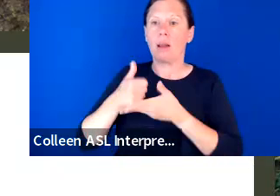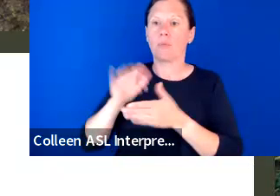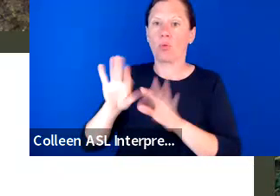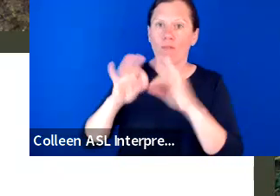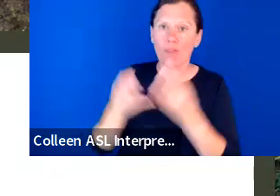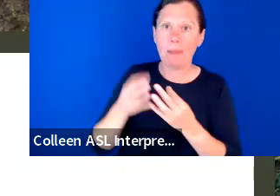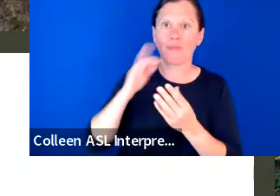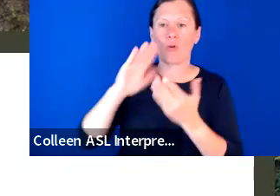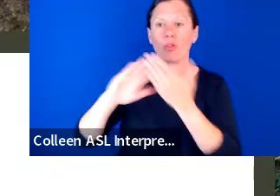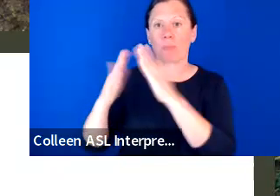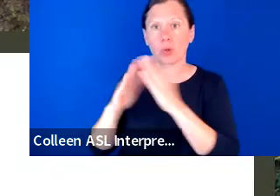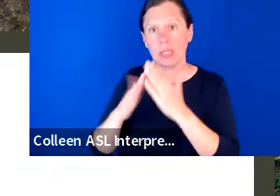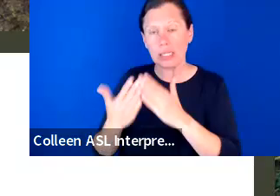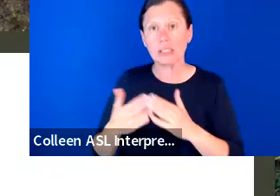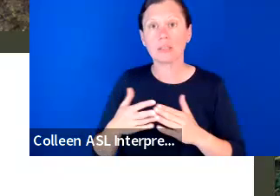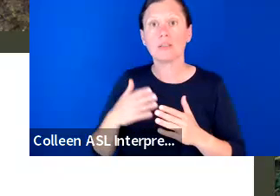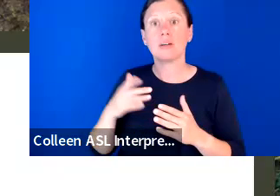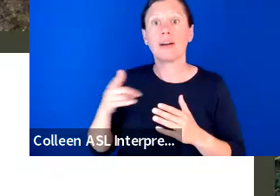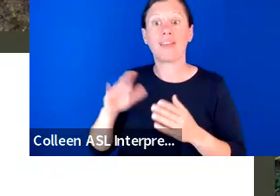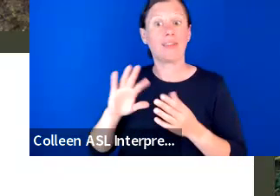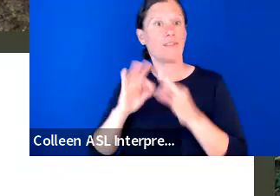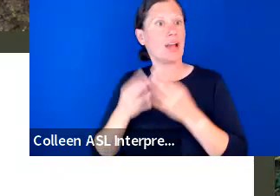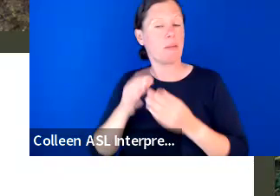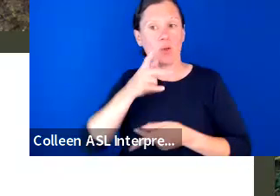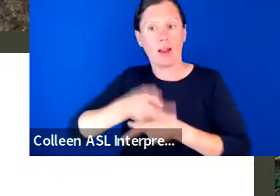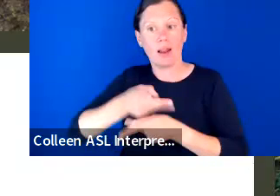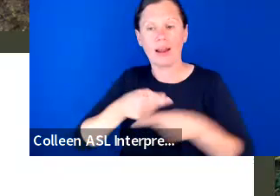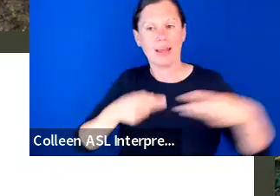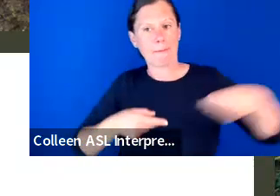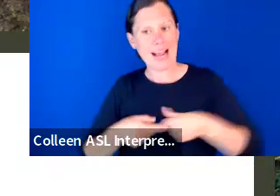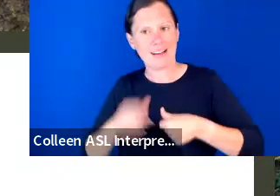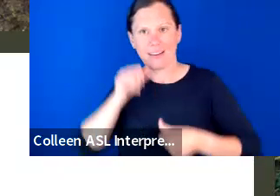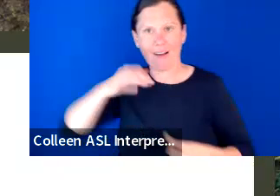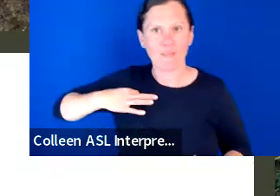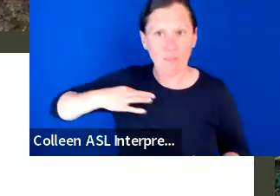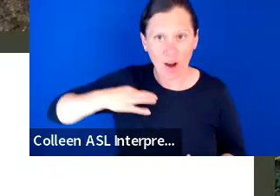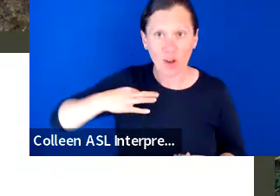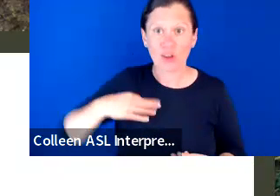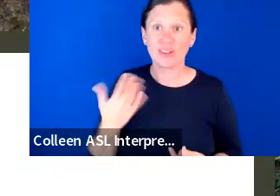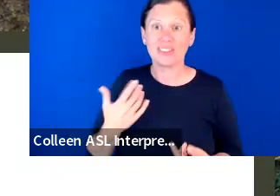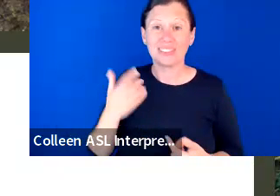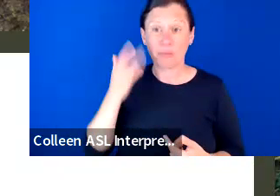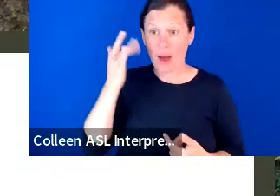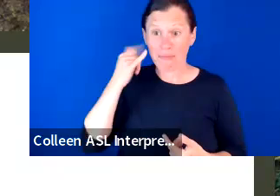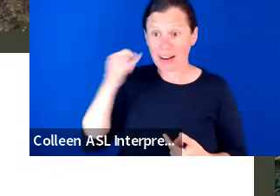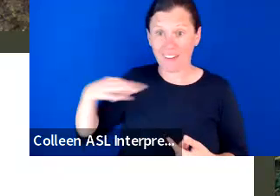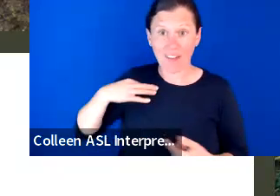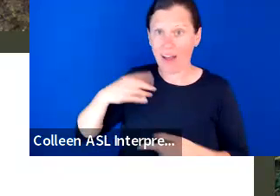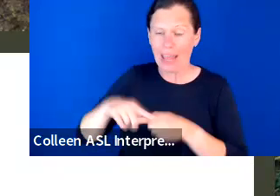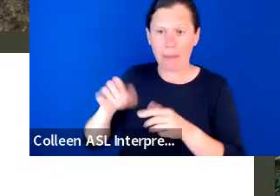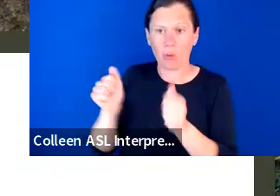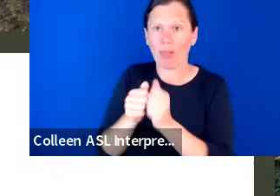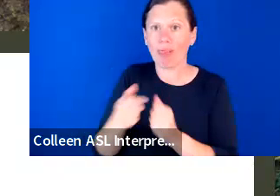caregiver. And the program will ensure the majority of families who aren't able to afford private long-term care insurance can access affordable